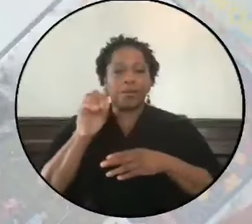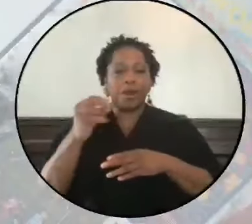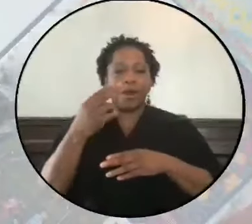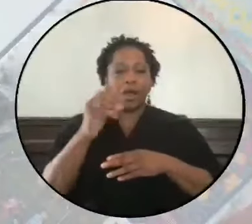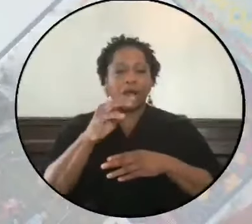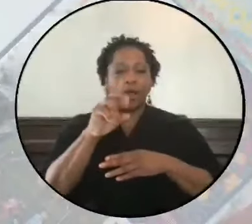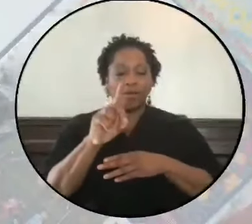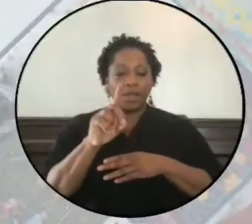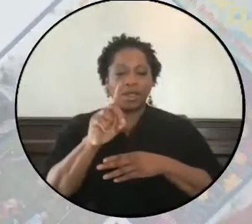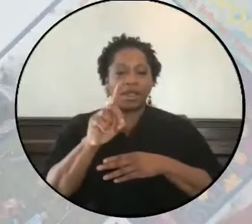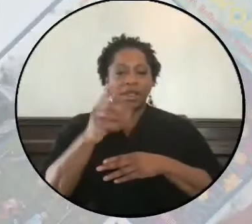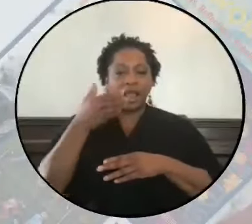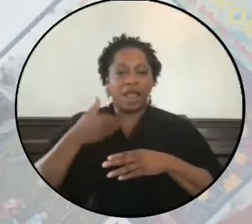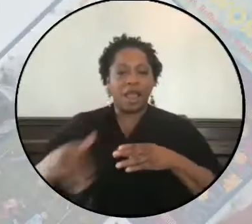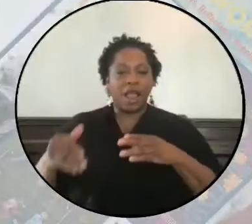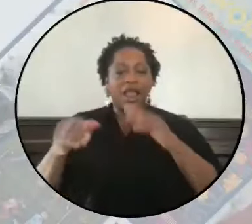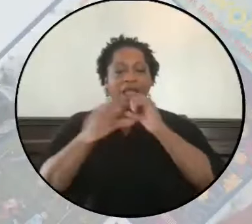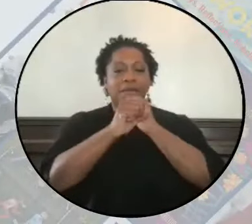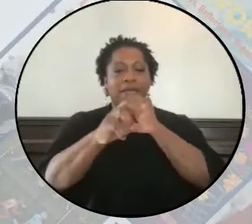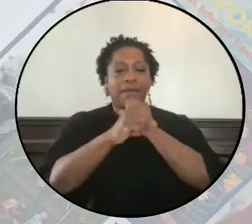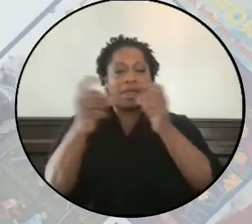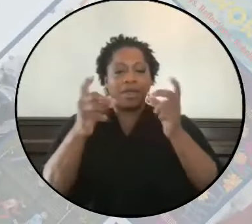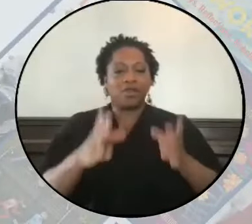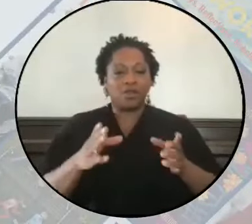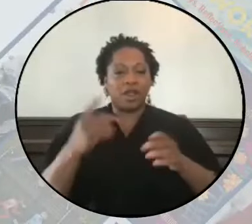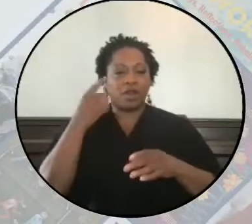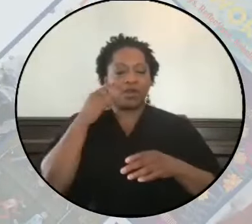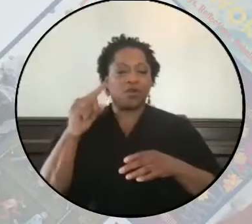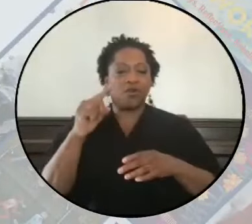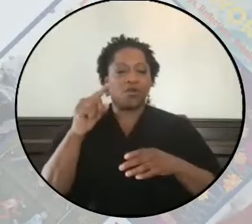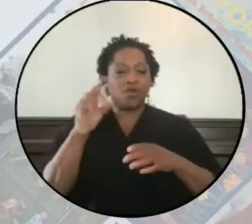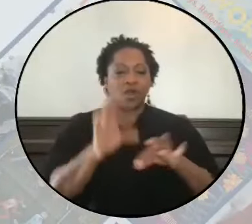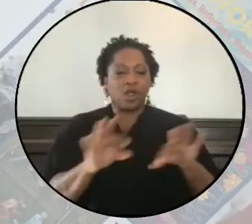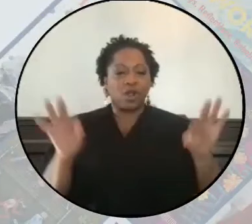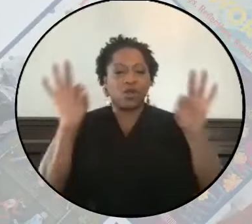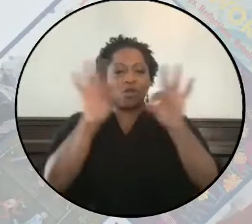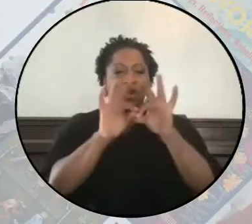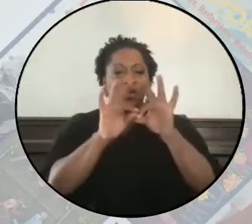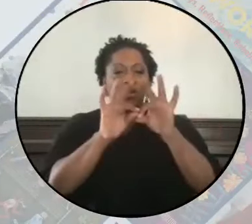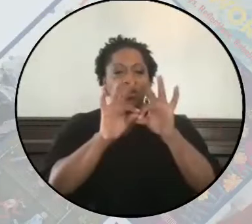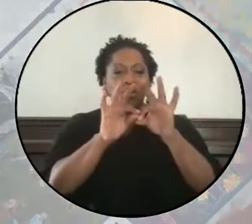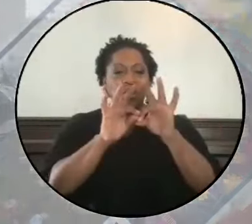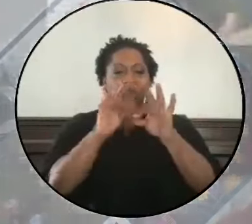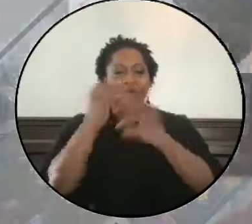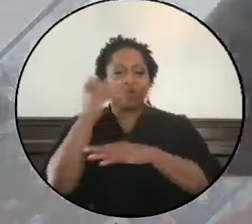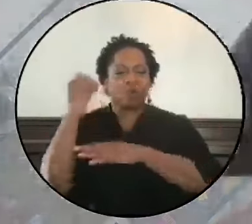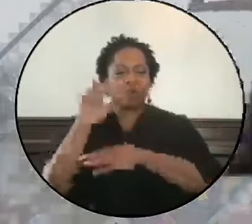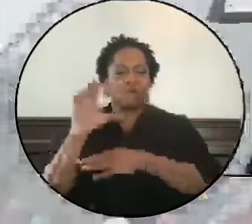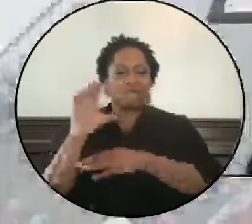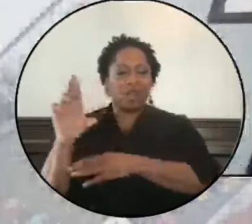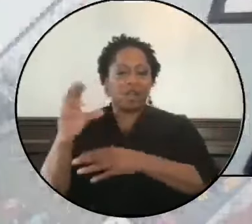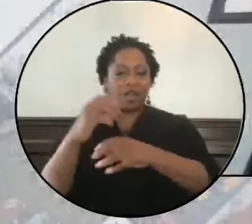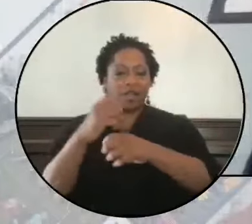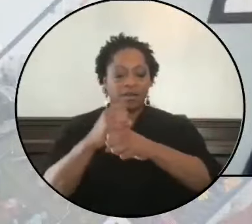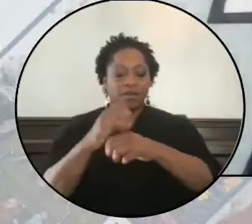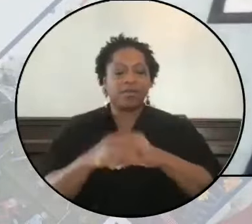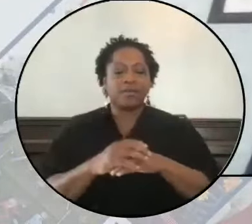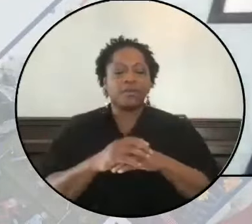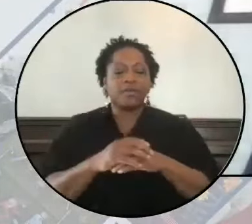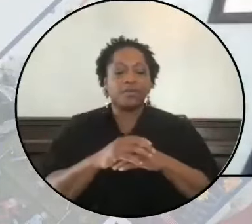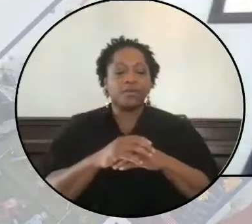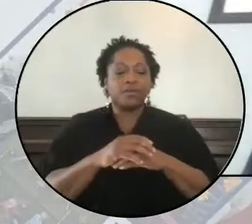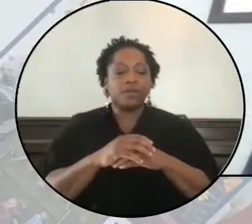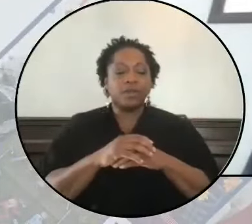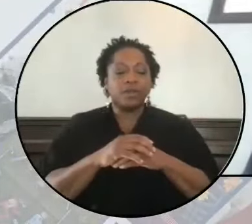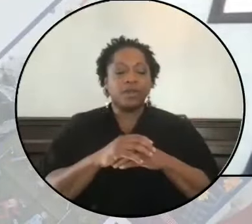Muhammad I am the campaigns director at critical resistance um we